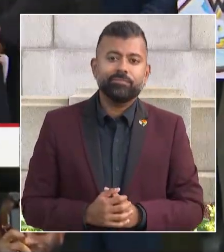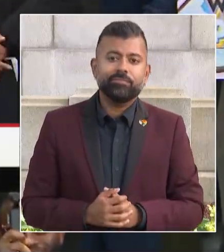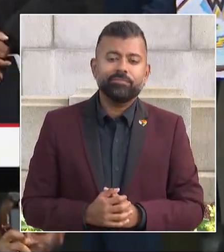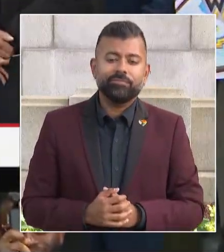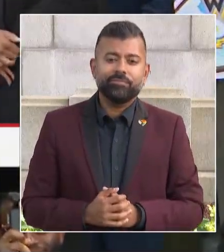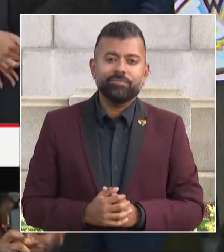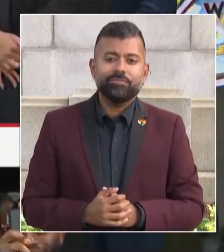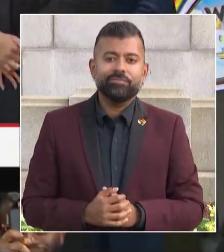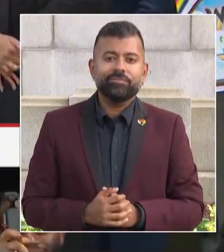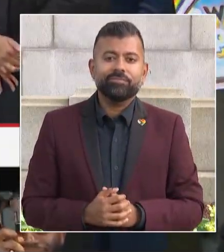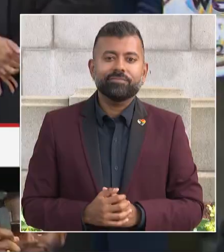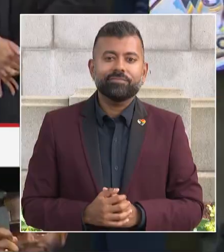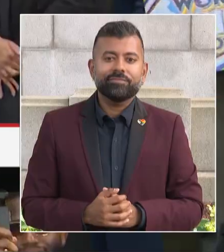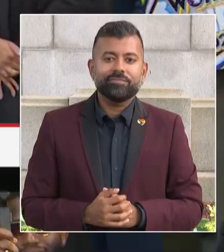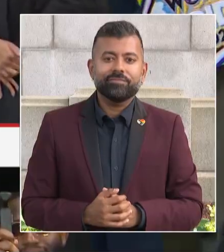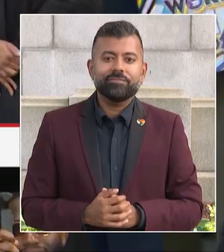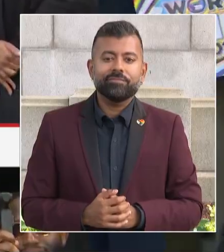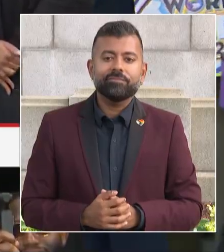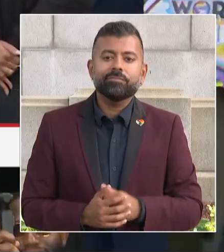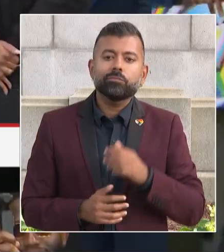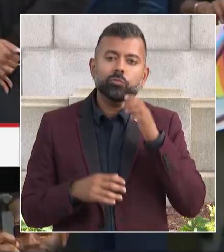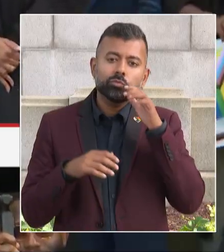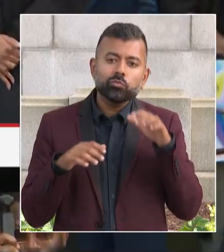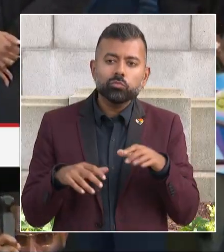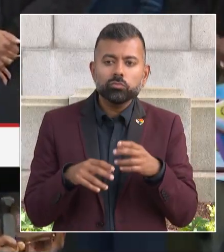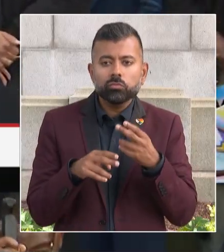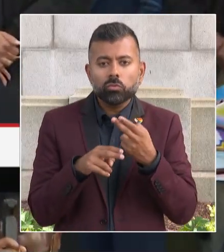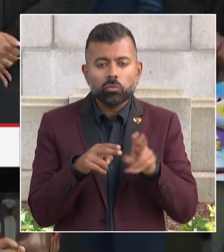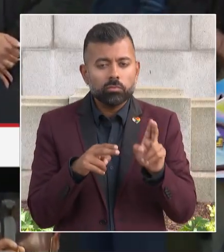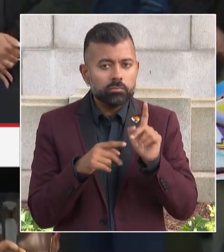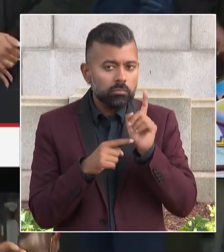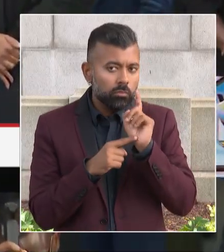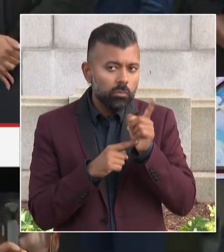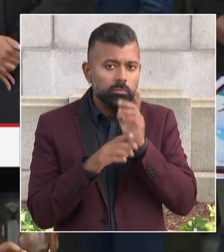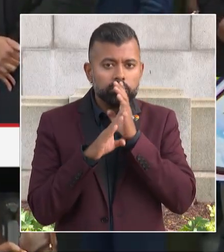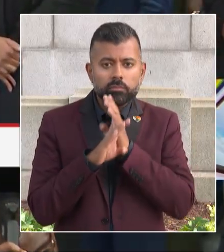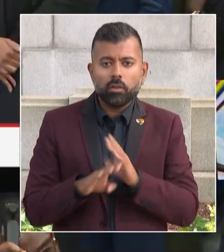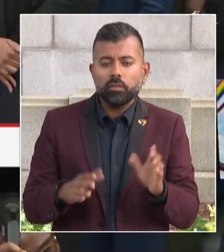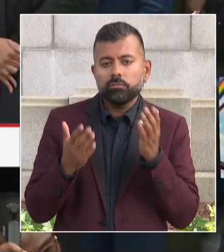We do a quick moment of silence for Bernie.